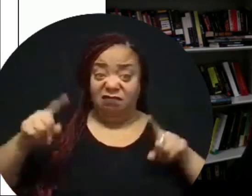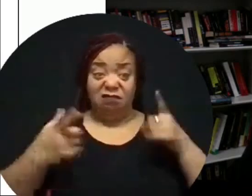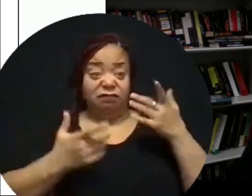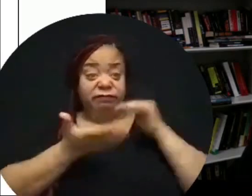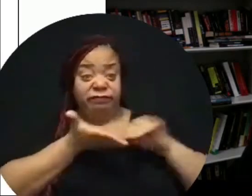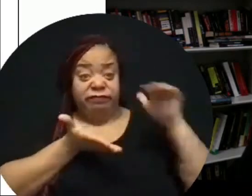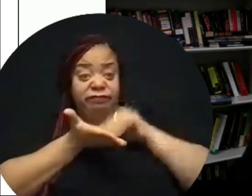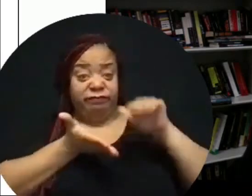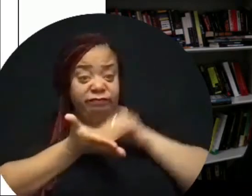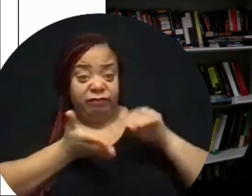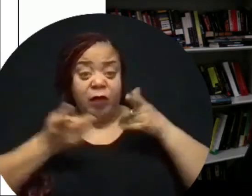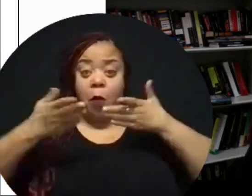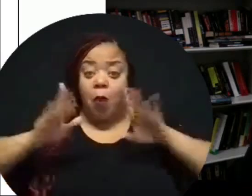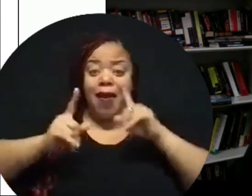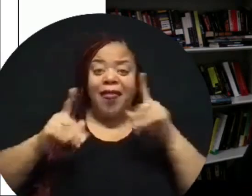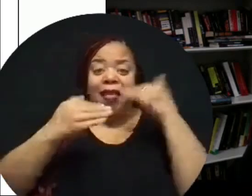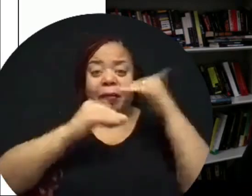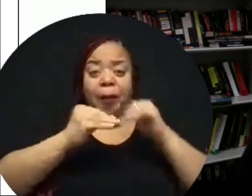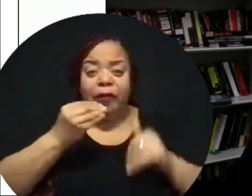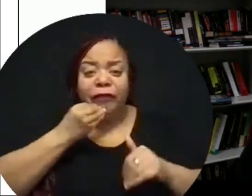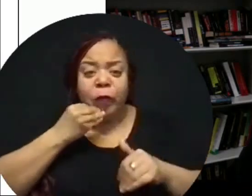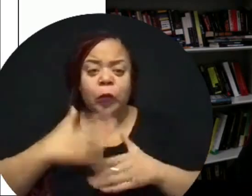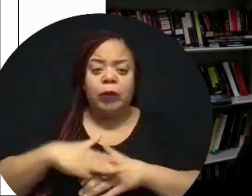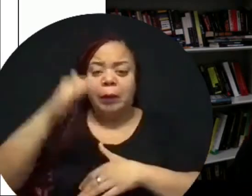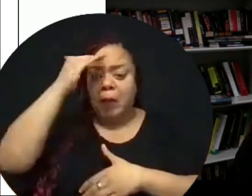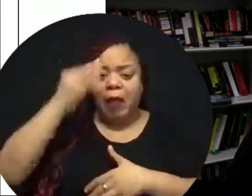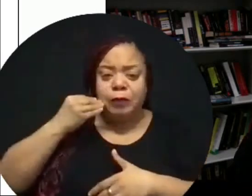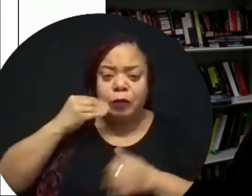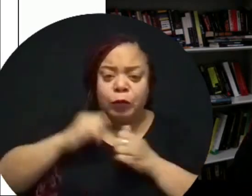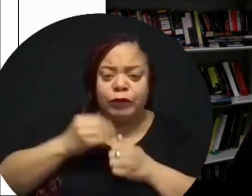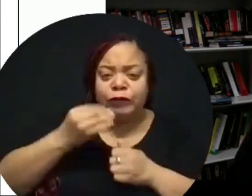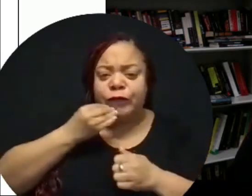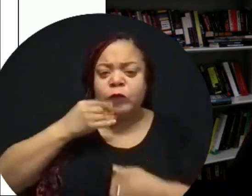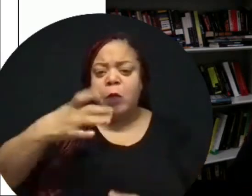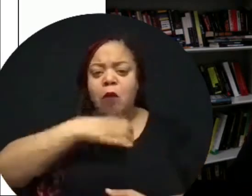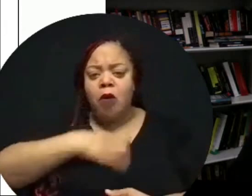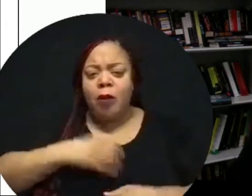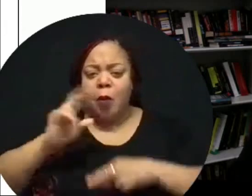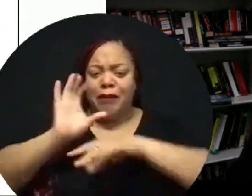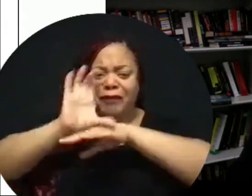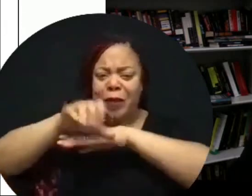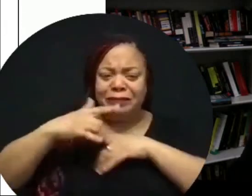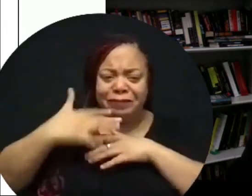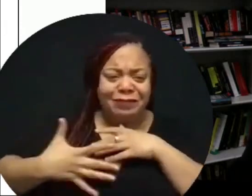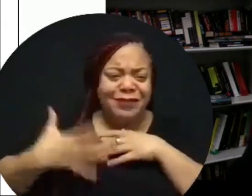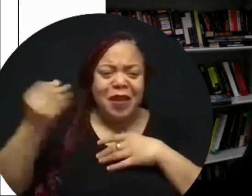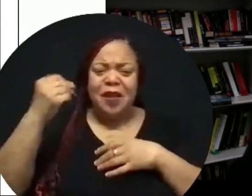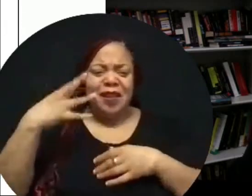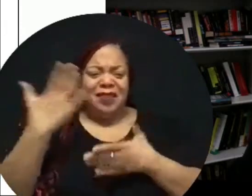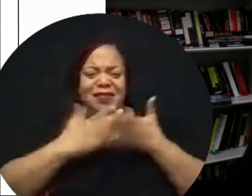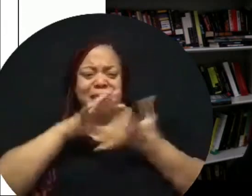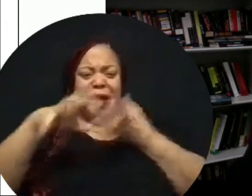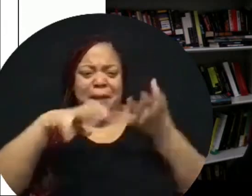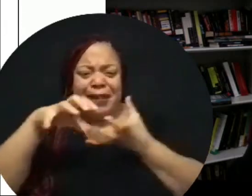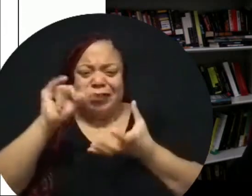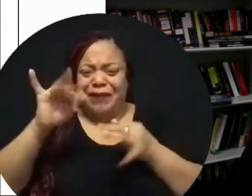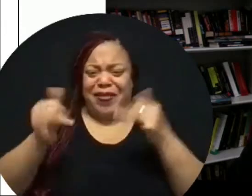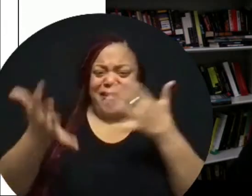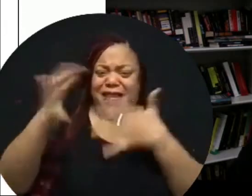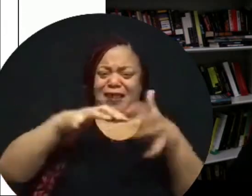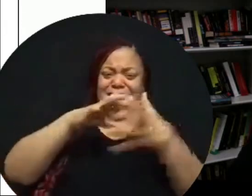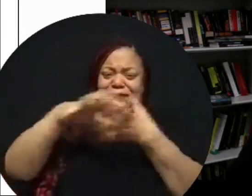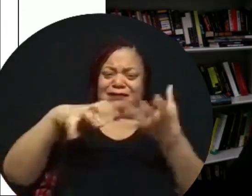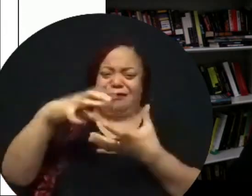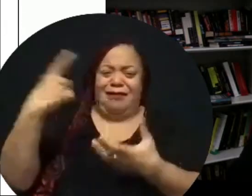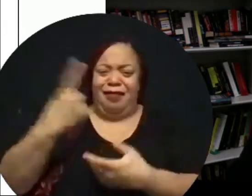always this, first of all, the fact that people, even though we capture their stories or get their stories when they're caught,